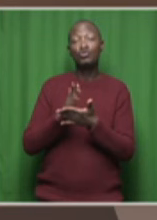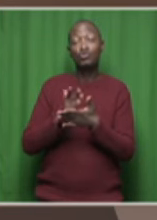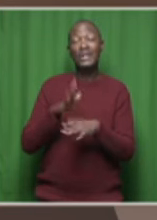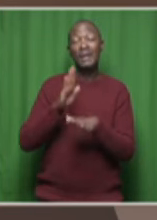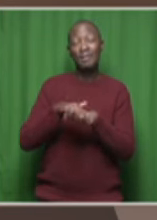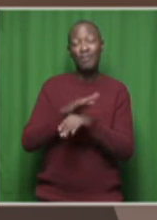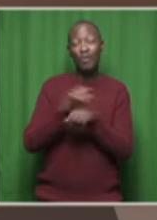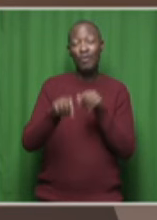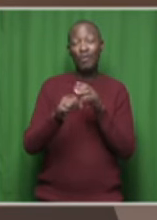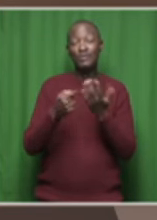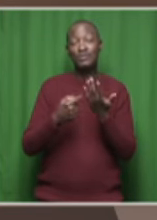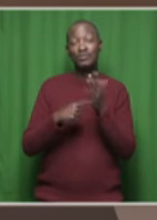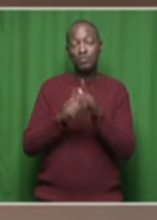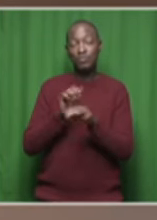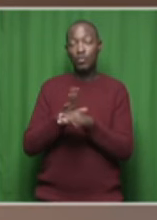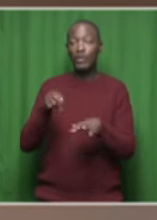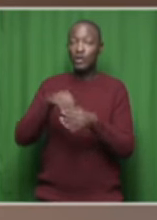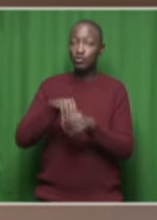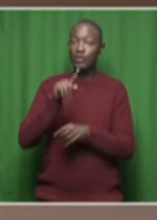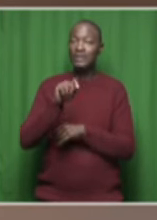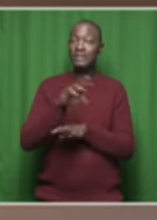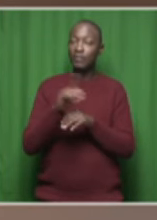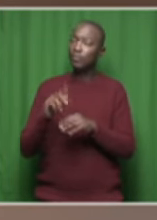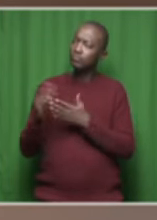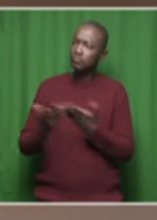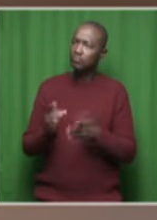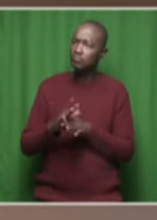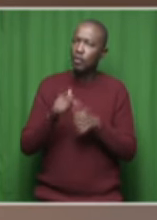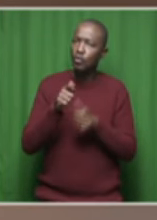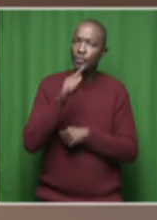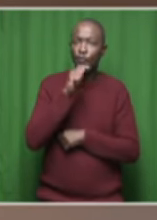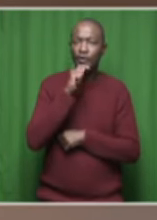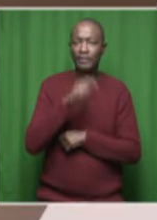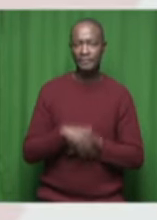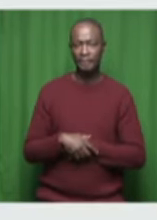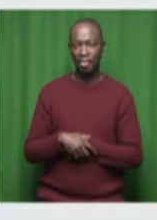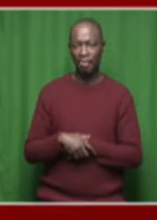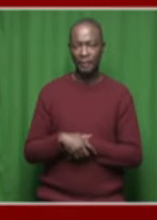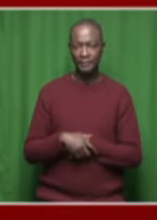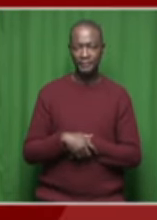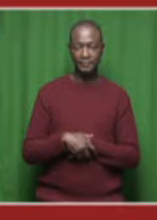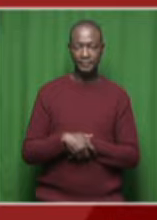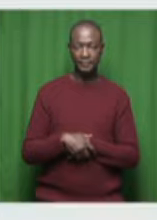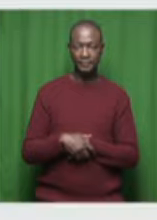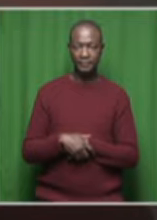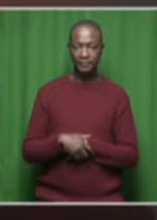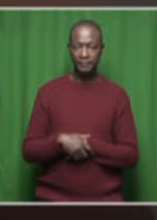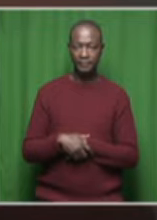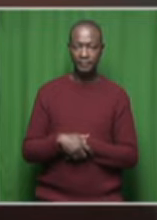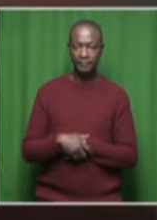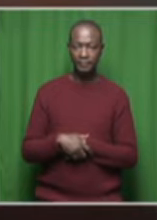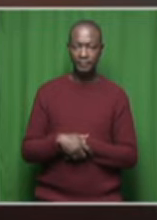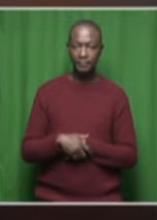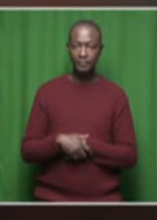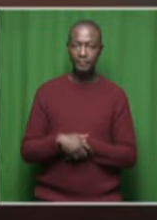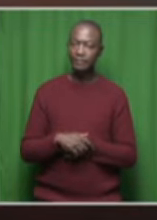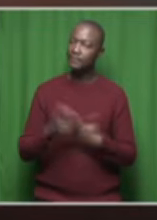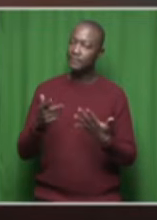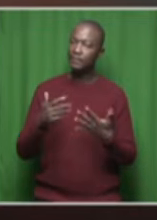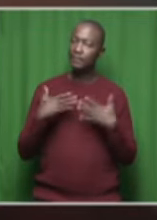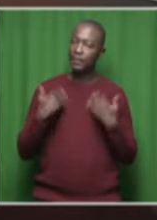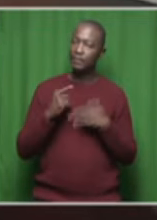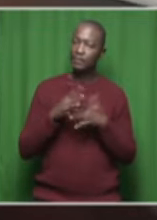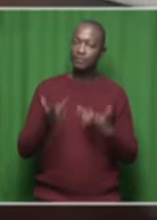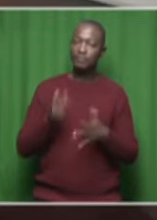exhibition, now we are joined by Trevor Manuel. Mr. Manuel, a very good morning. Thank you so much for joining us. Welcome. To the viewers as well. It's an absolute pleasure having you join us this morning.